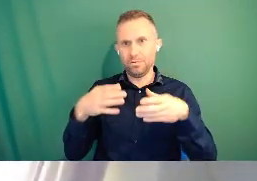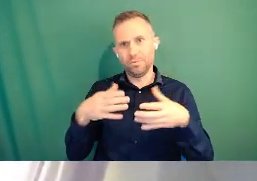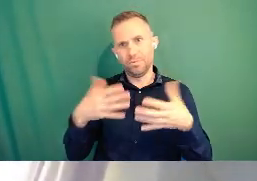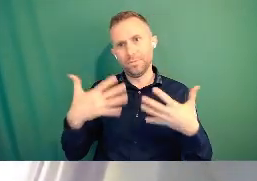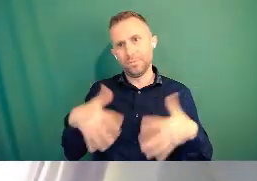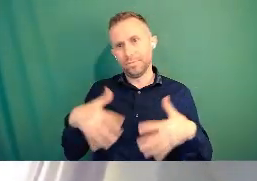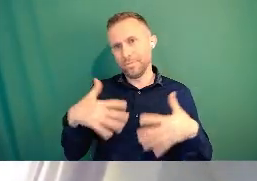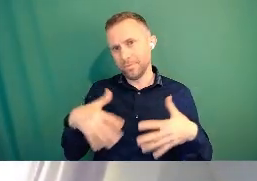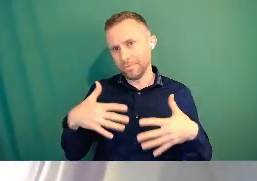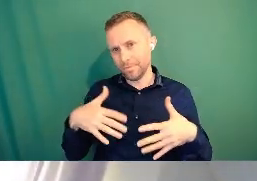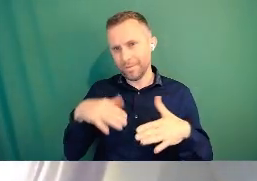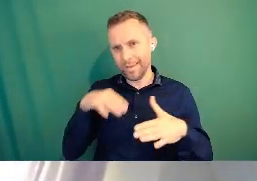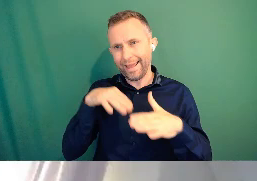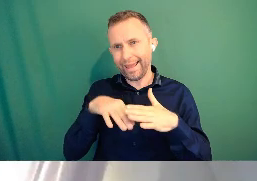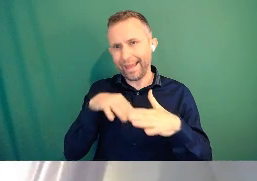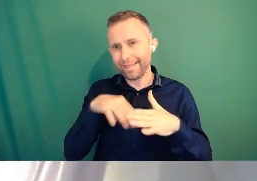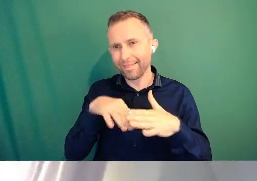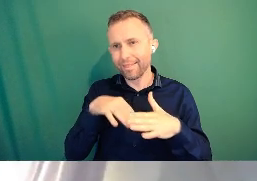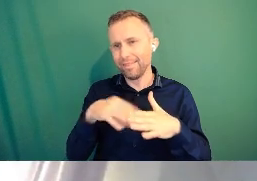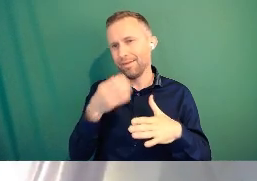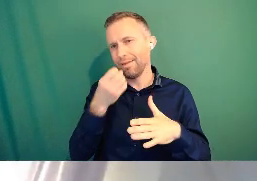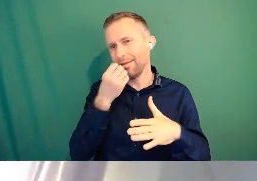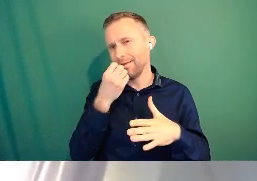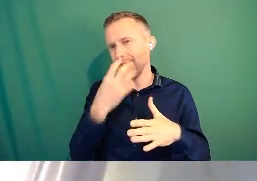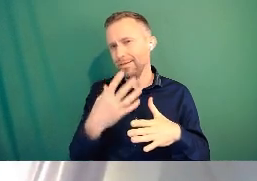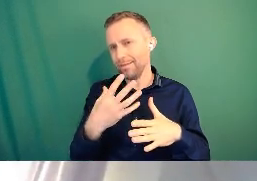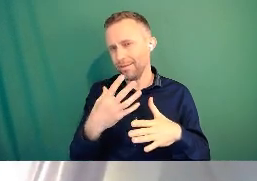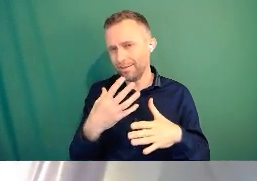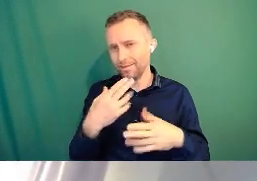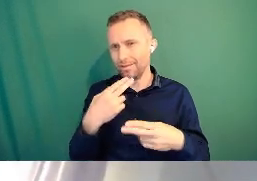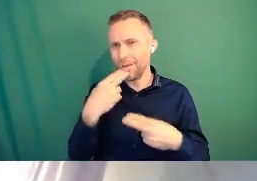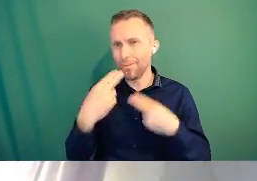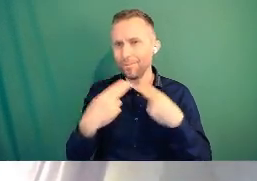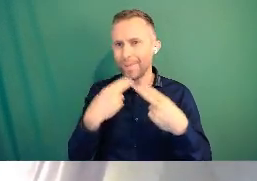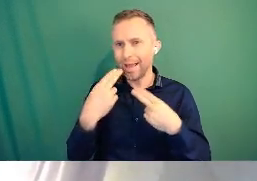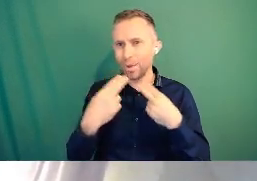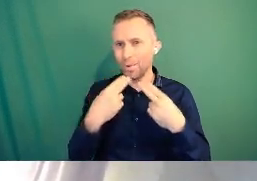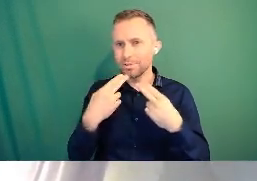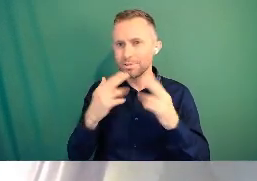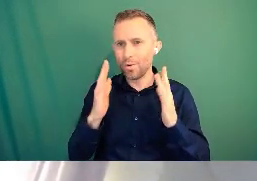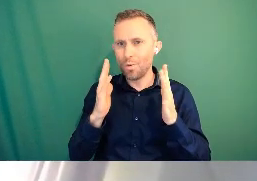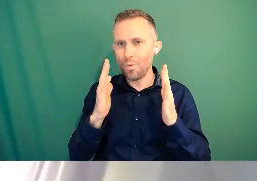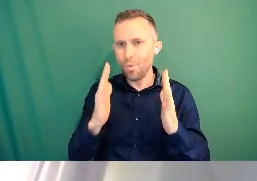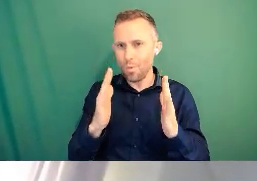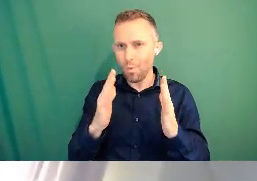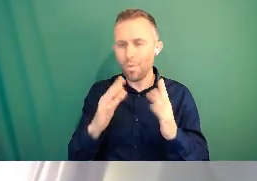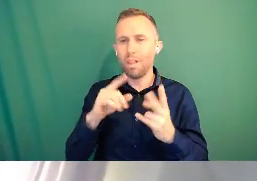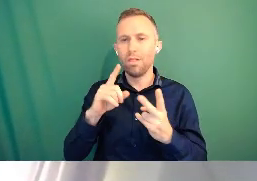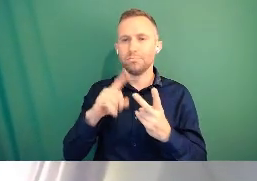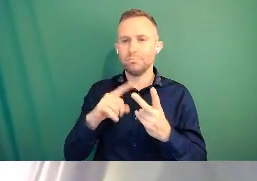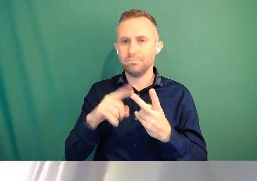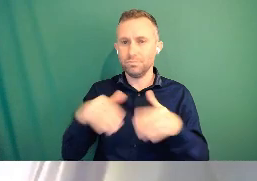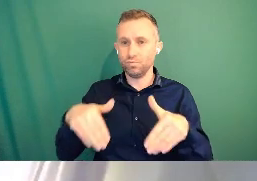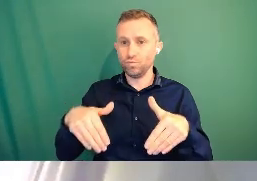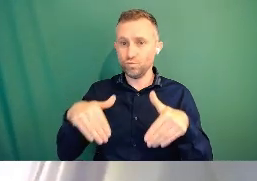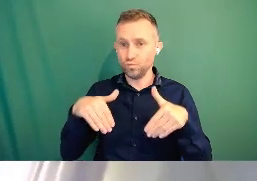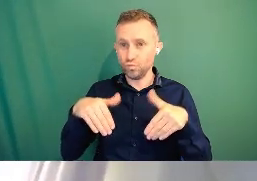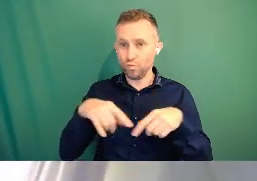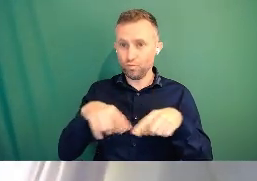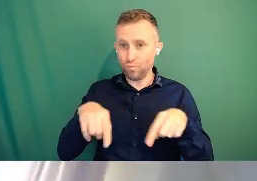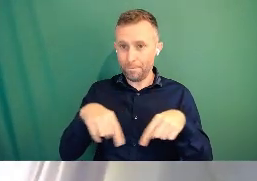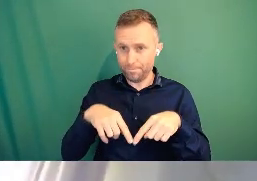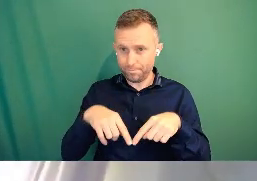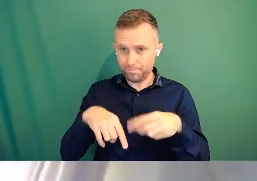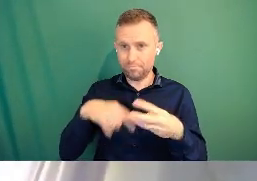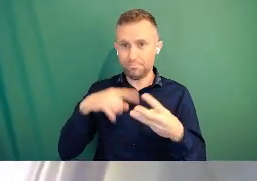of extremely lavishly decorated rooms, such as a grand banqueting hall, a